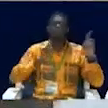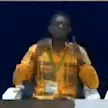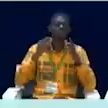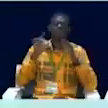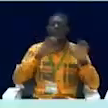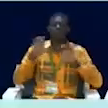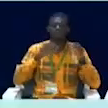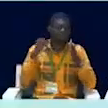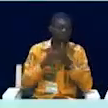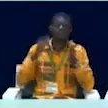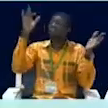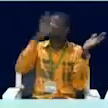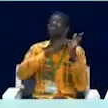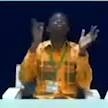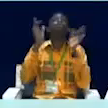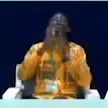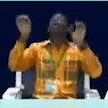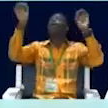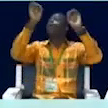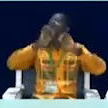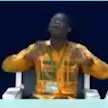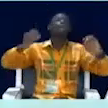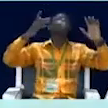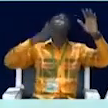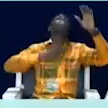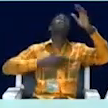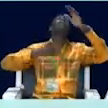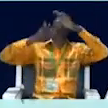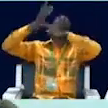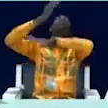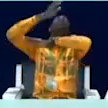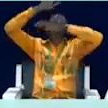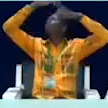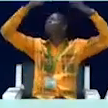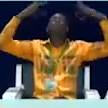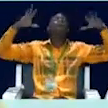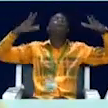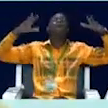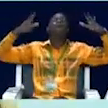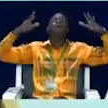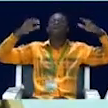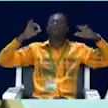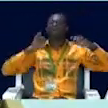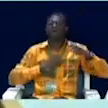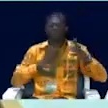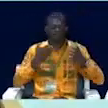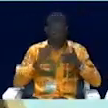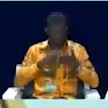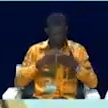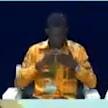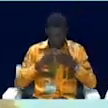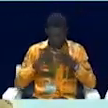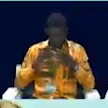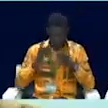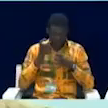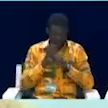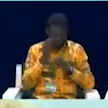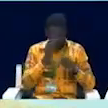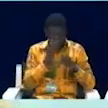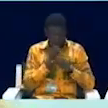did it? Jesus. Oh my God. And I want to sing a song. Mo